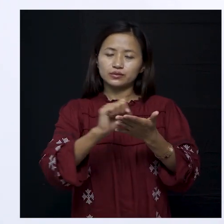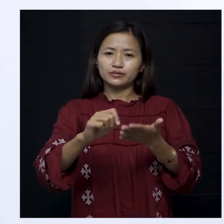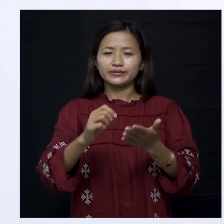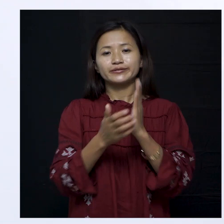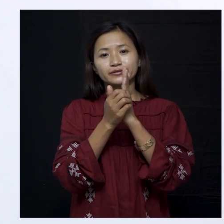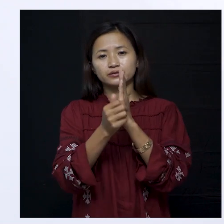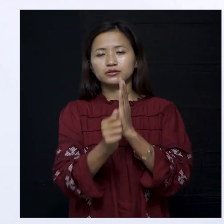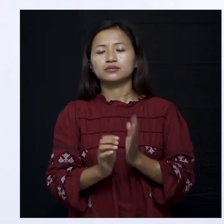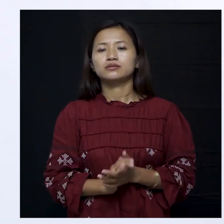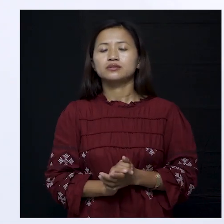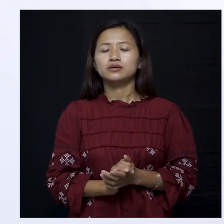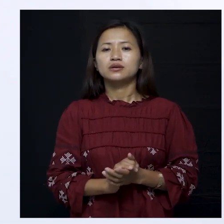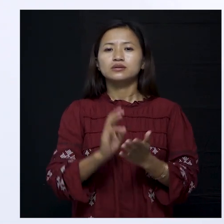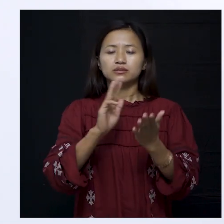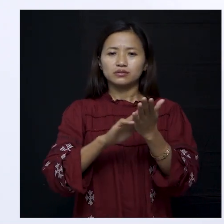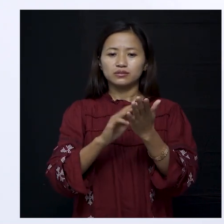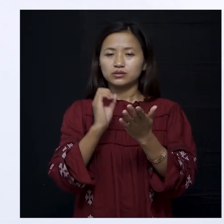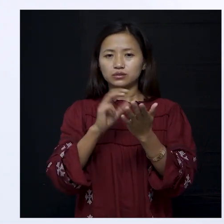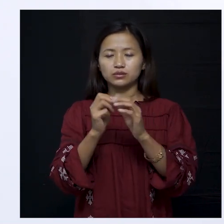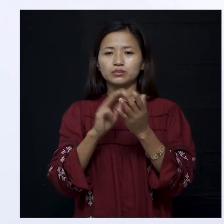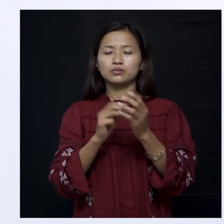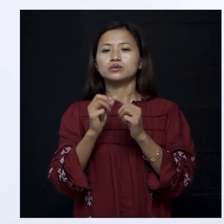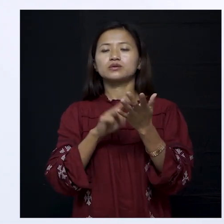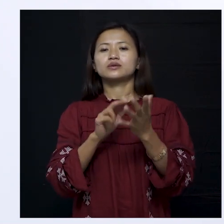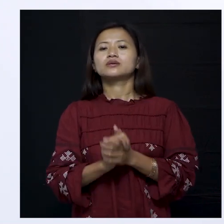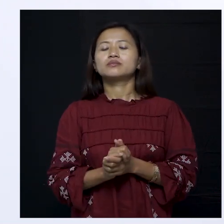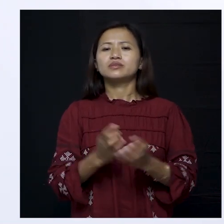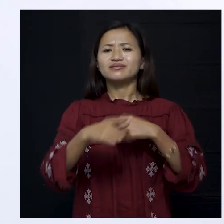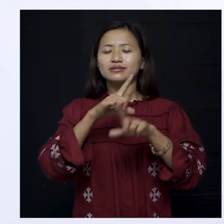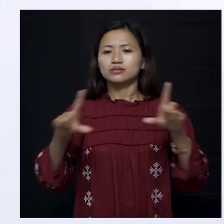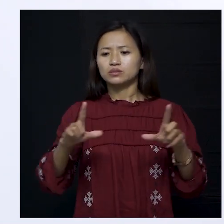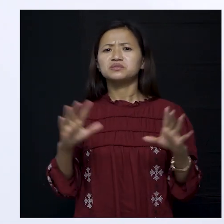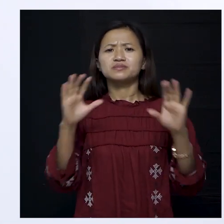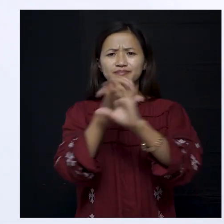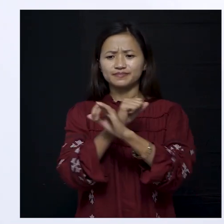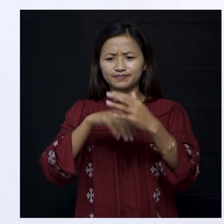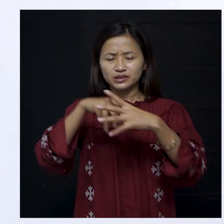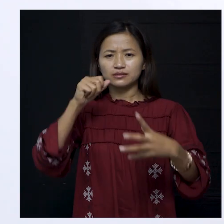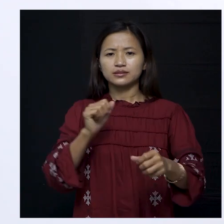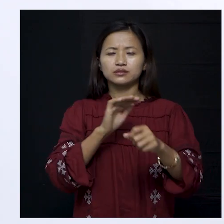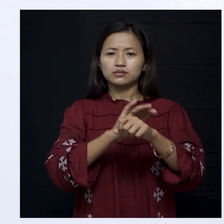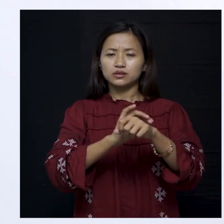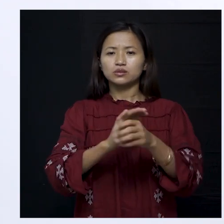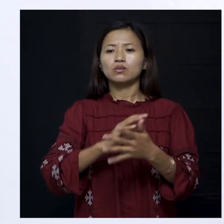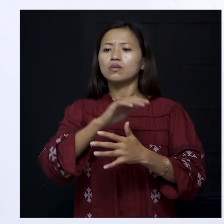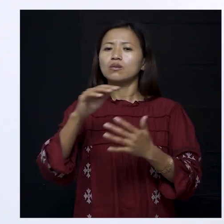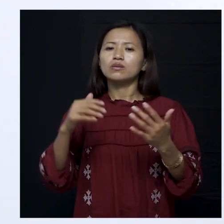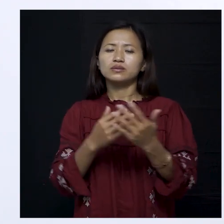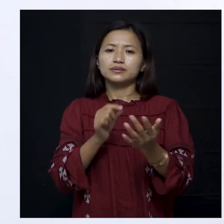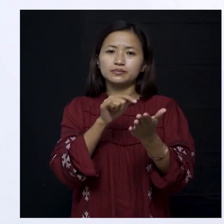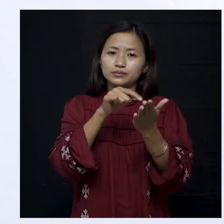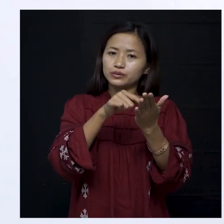even if you have a good command over language, what we miss out here is we tend to touch all the points which may not